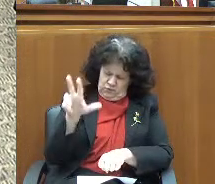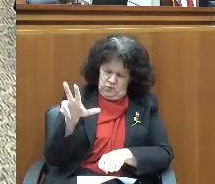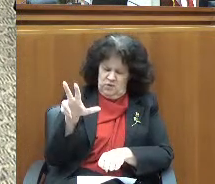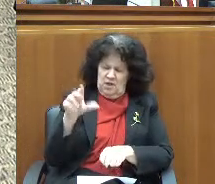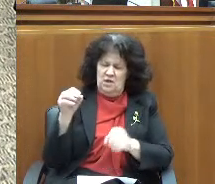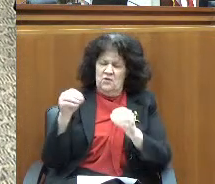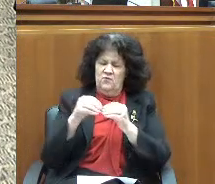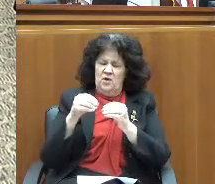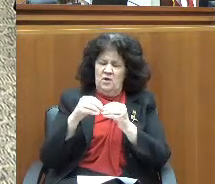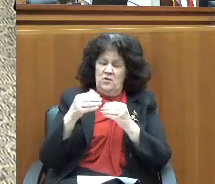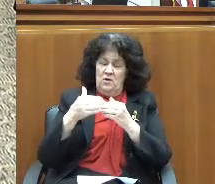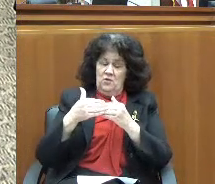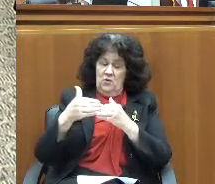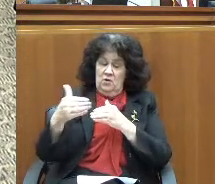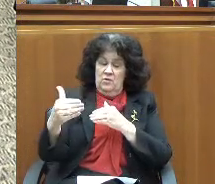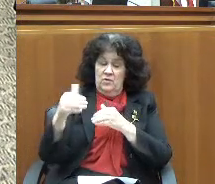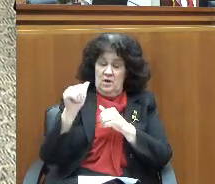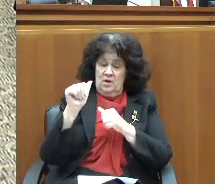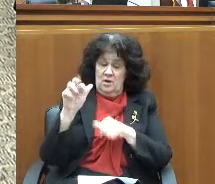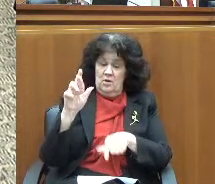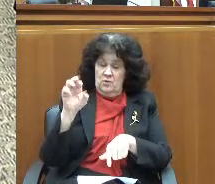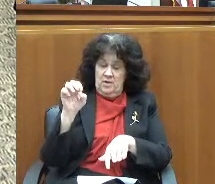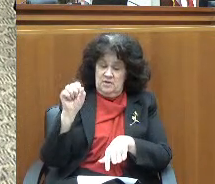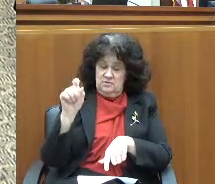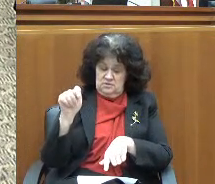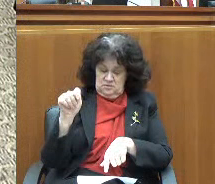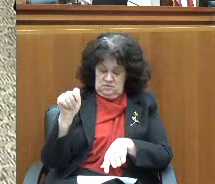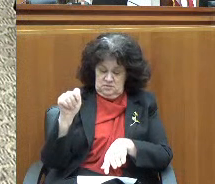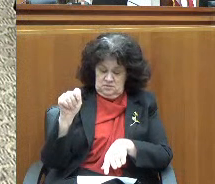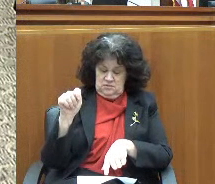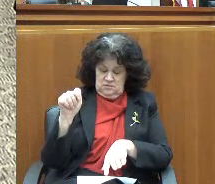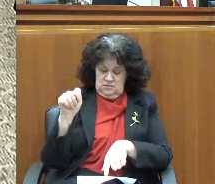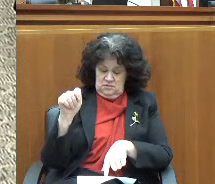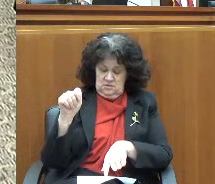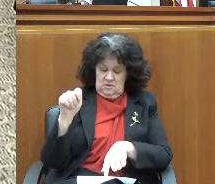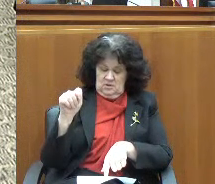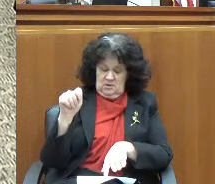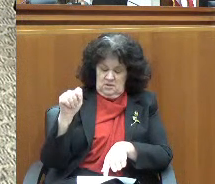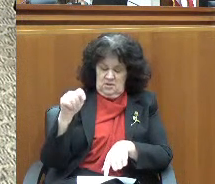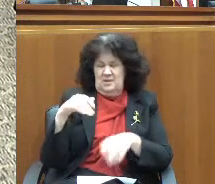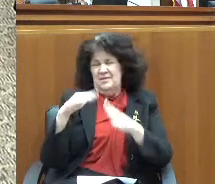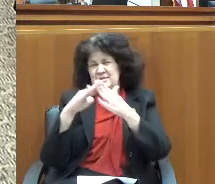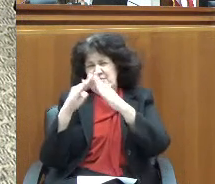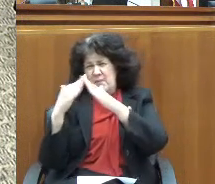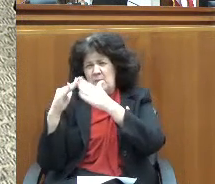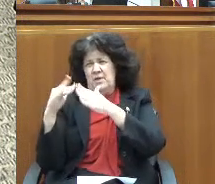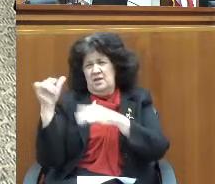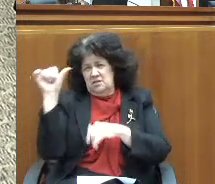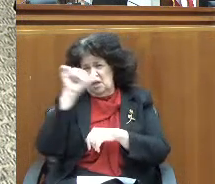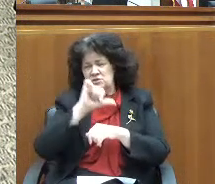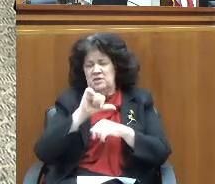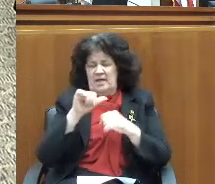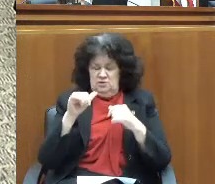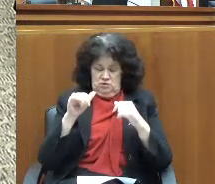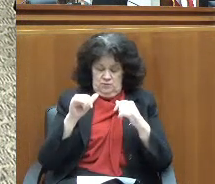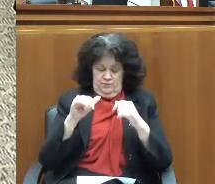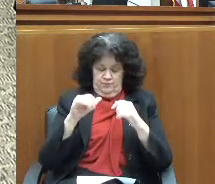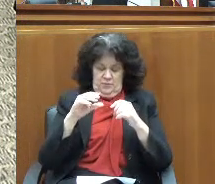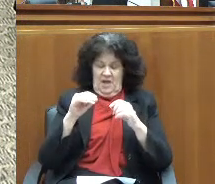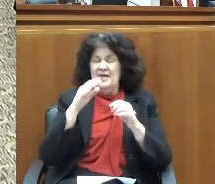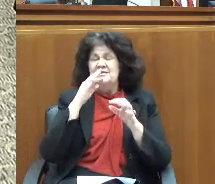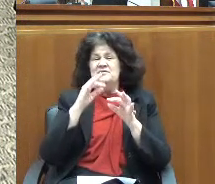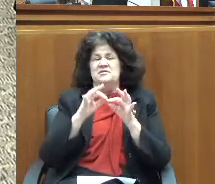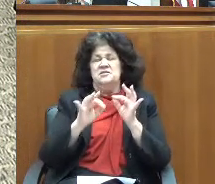further arrests since his conviction, impaired intoxicated, simple battery 2017, and then most